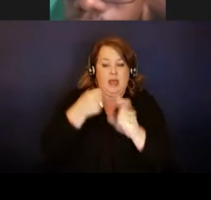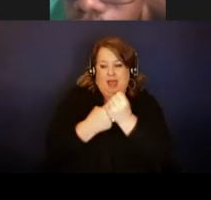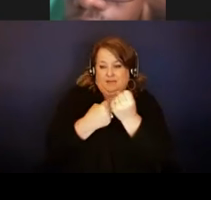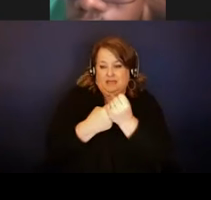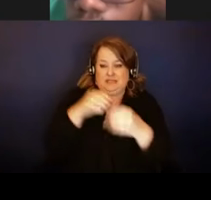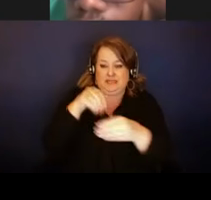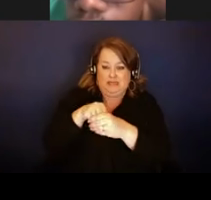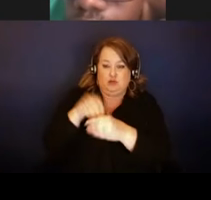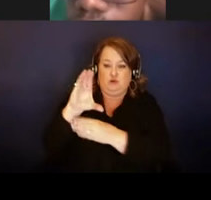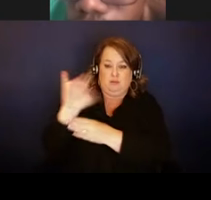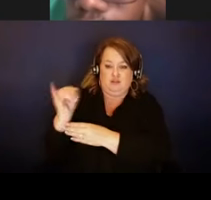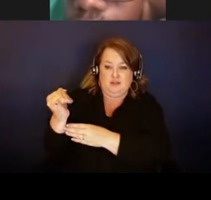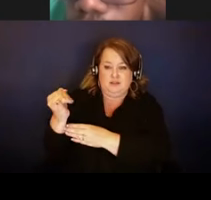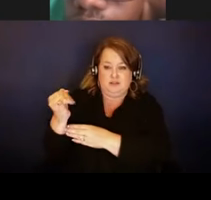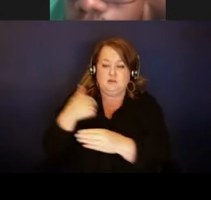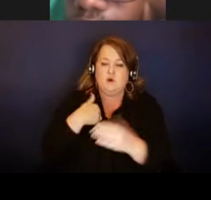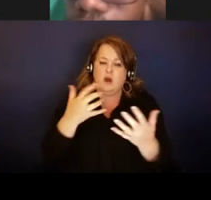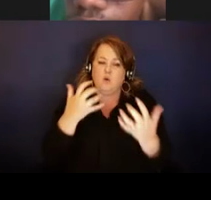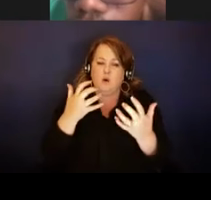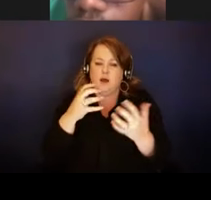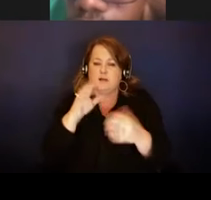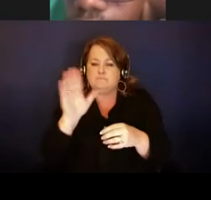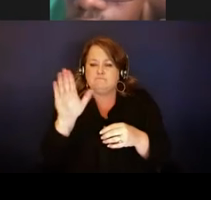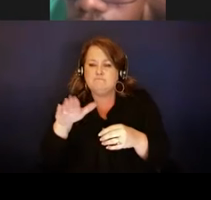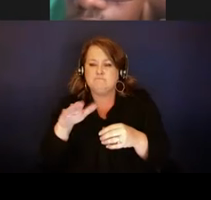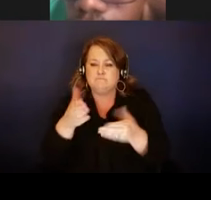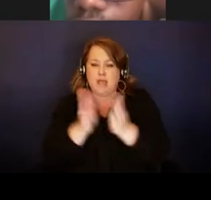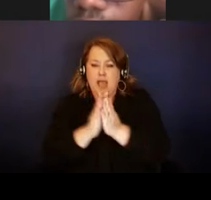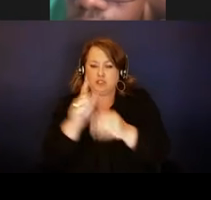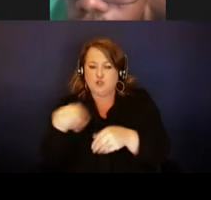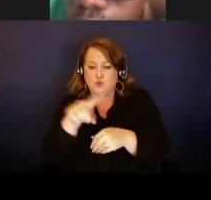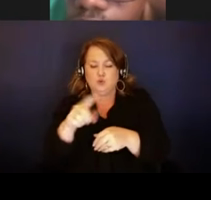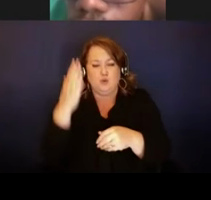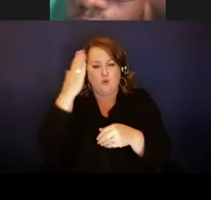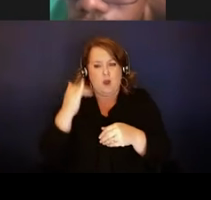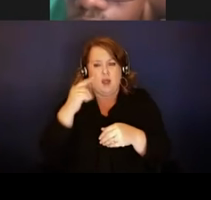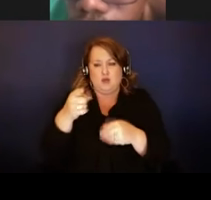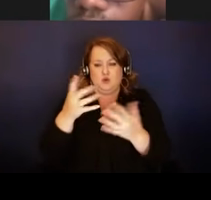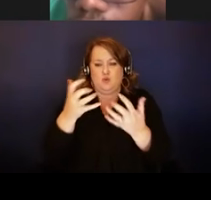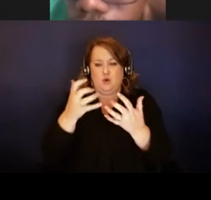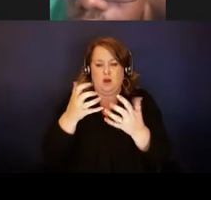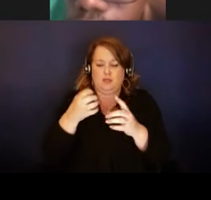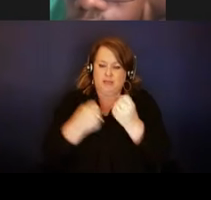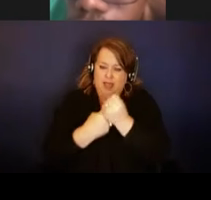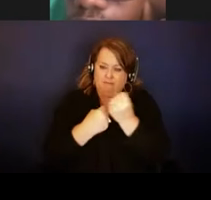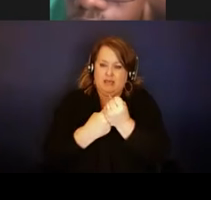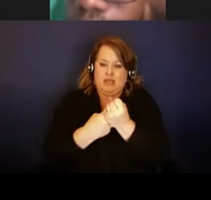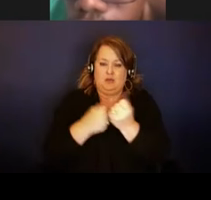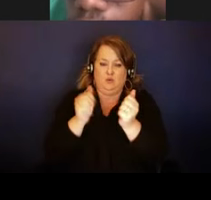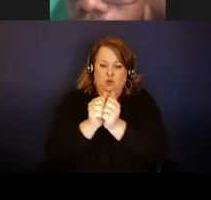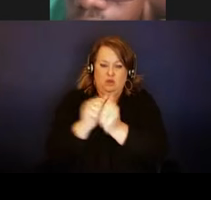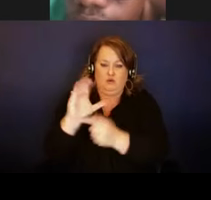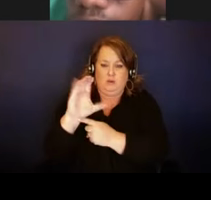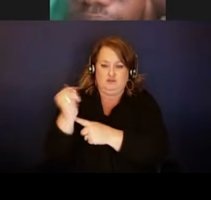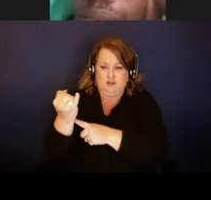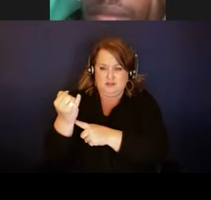space. So I wanted to ask each of you, why did you decide that you wanted to advocate in this space? And I know for some